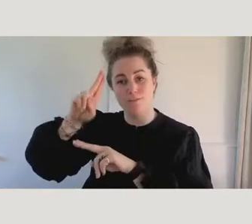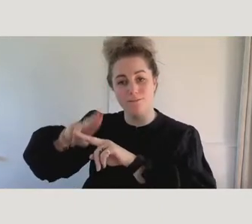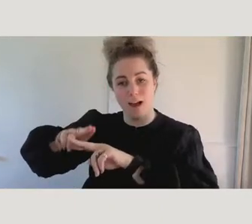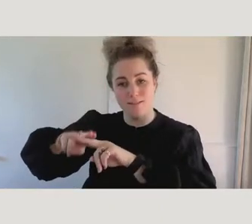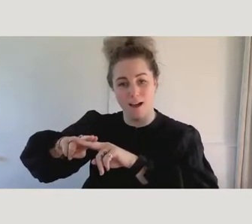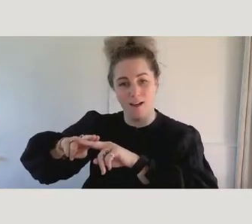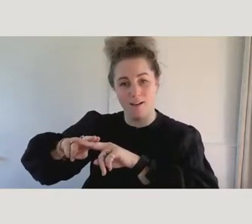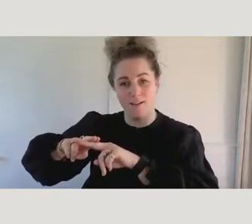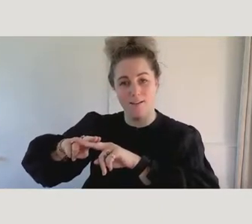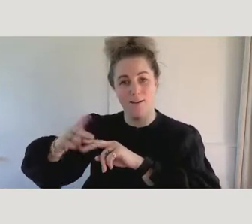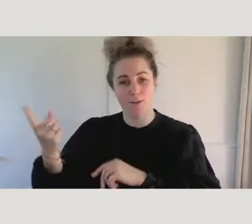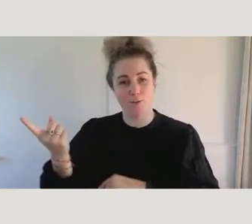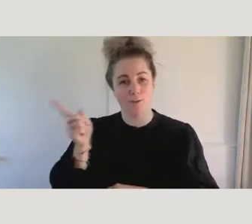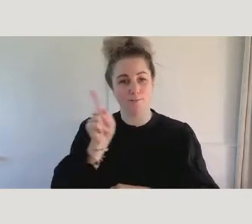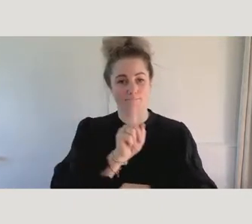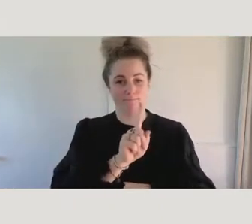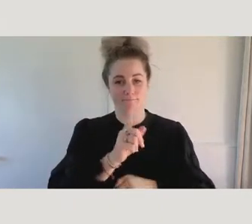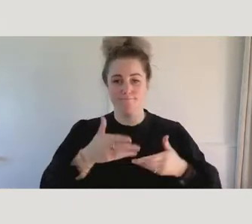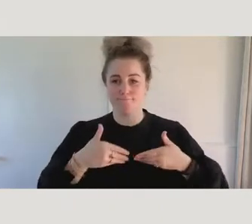to come up here